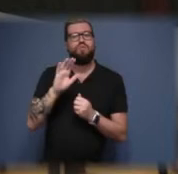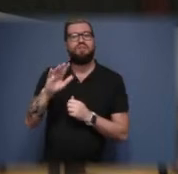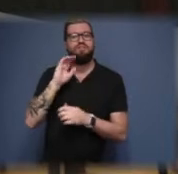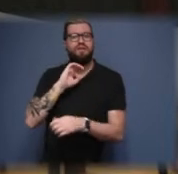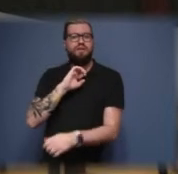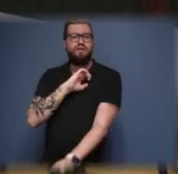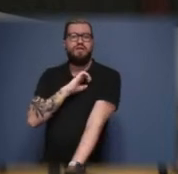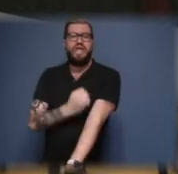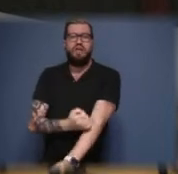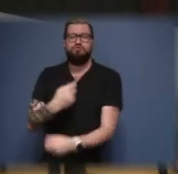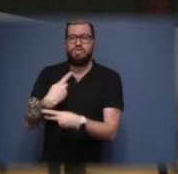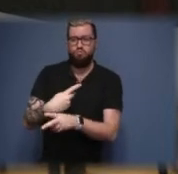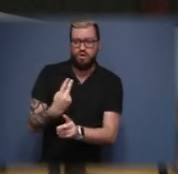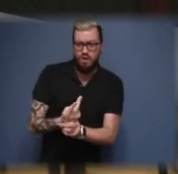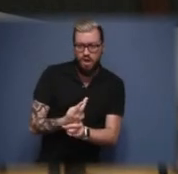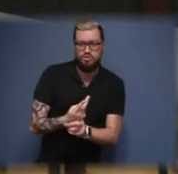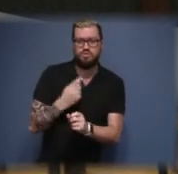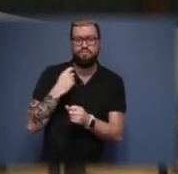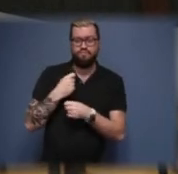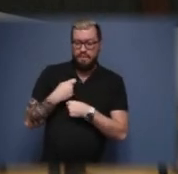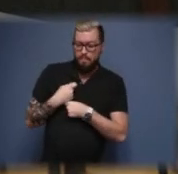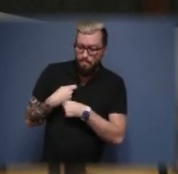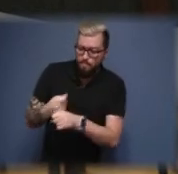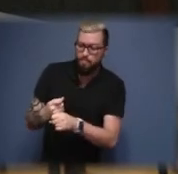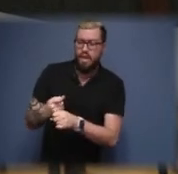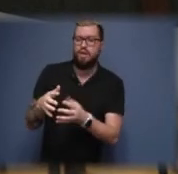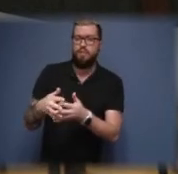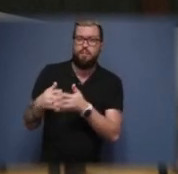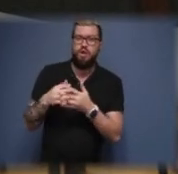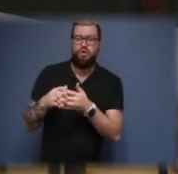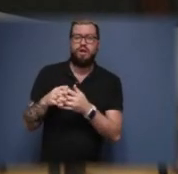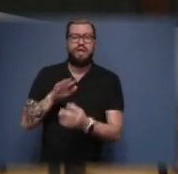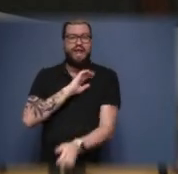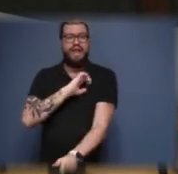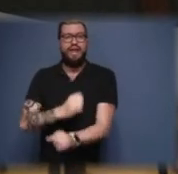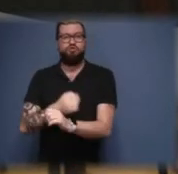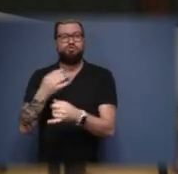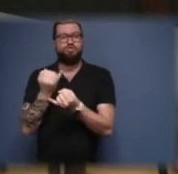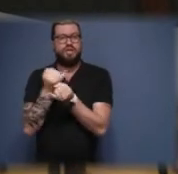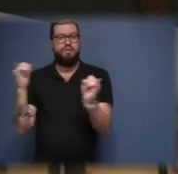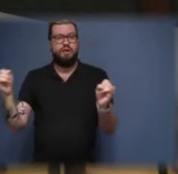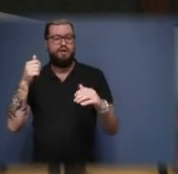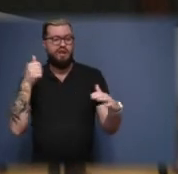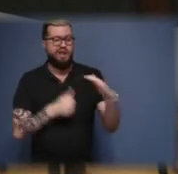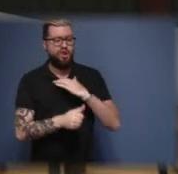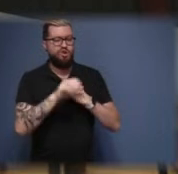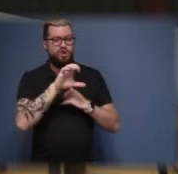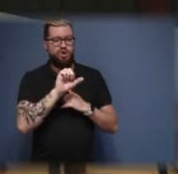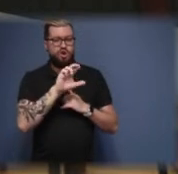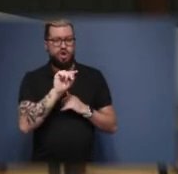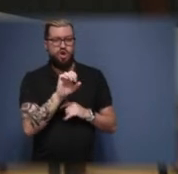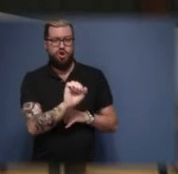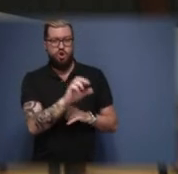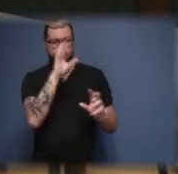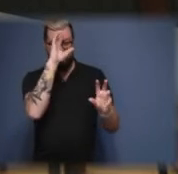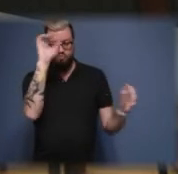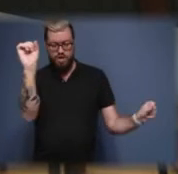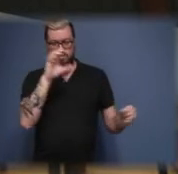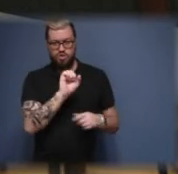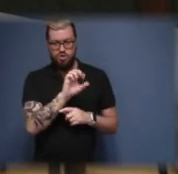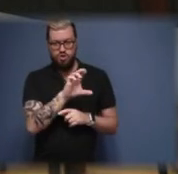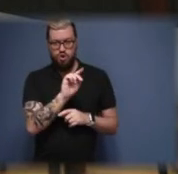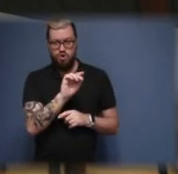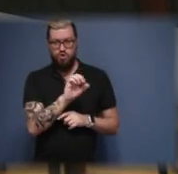production, made America energy independent. Under Jimmy Carter, we had the interest rates